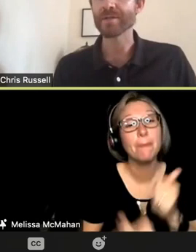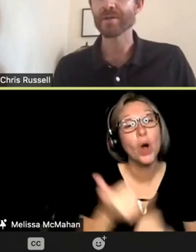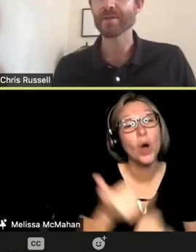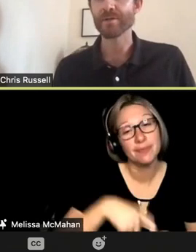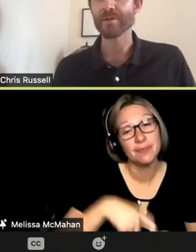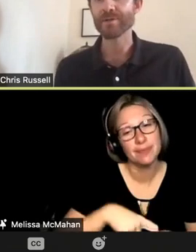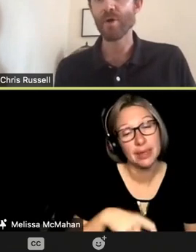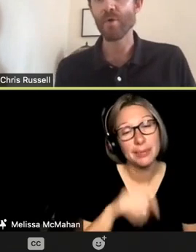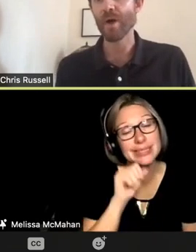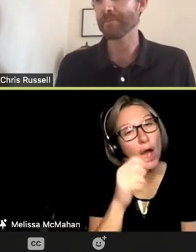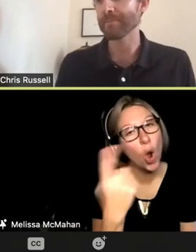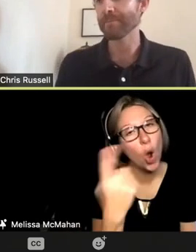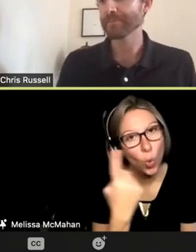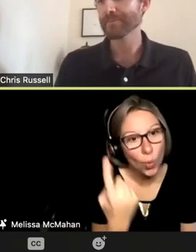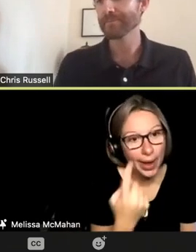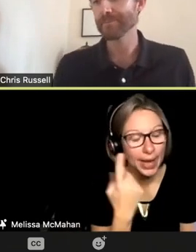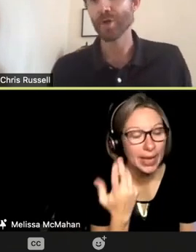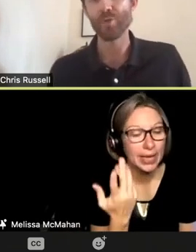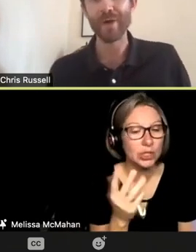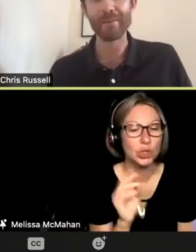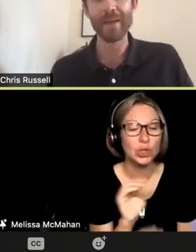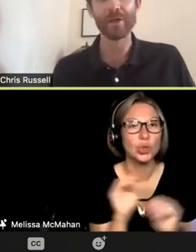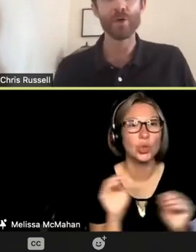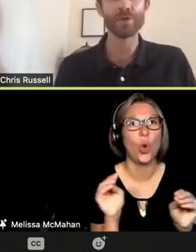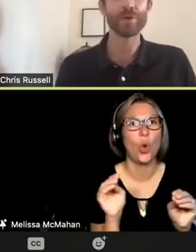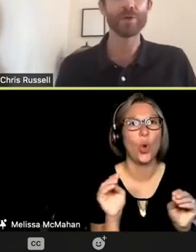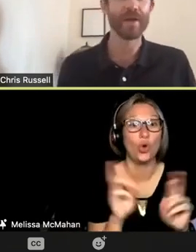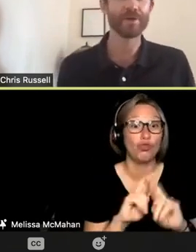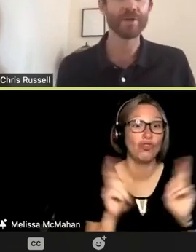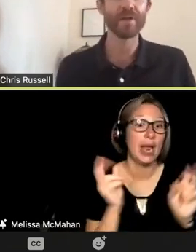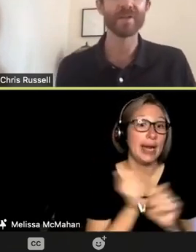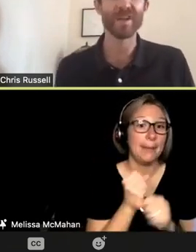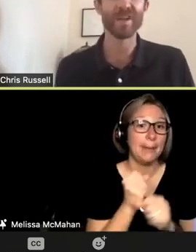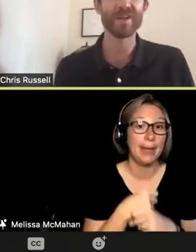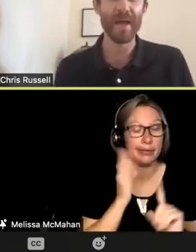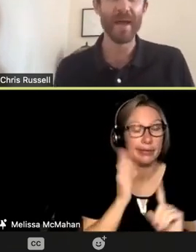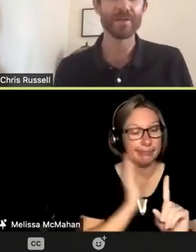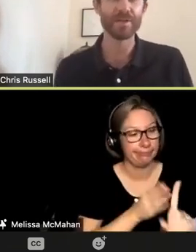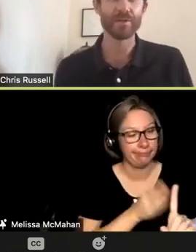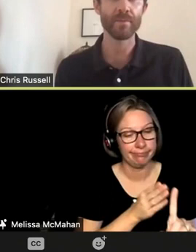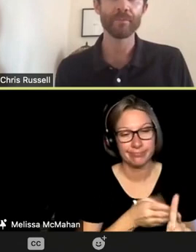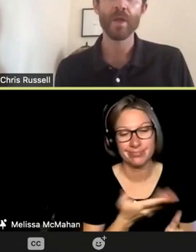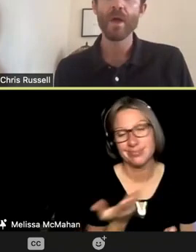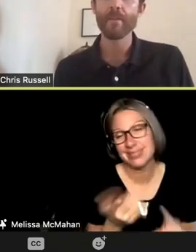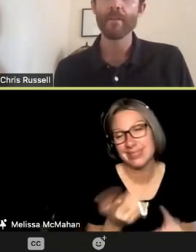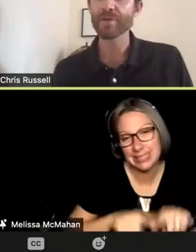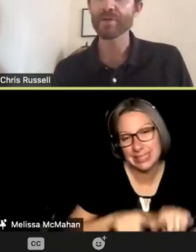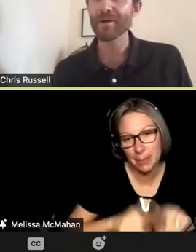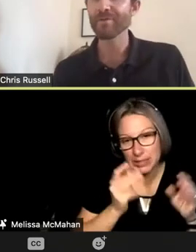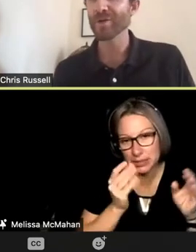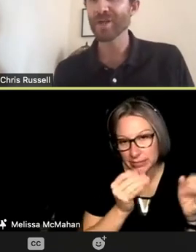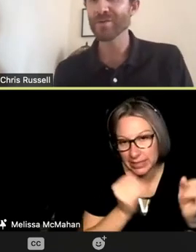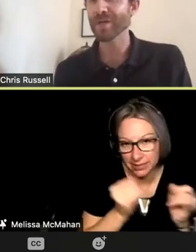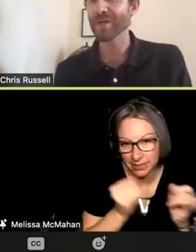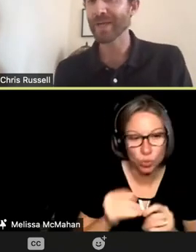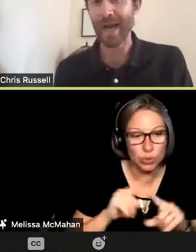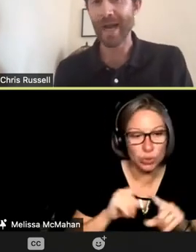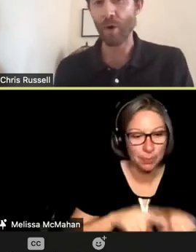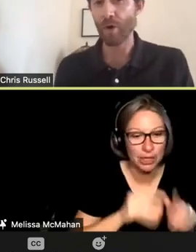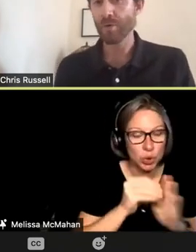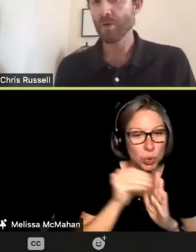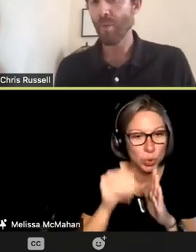an always. There's no ready-made go-to intervention, and it's going to depend on the student. But in general, if you're going to